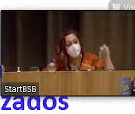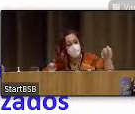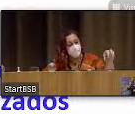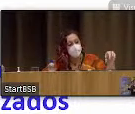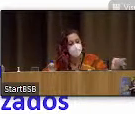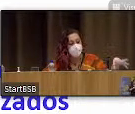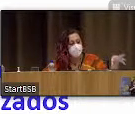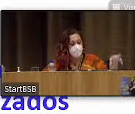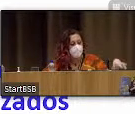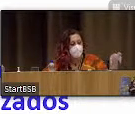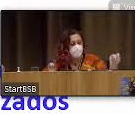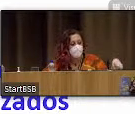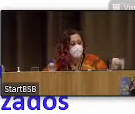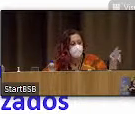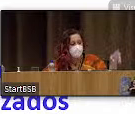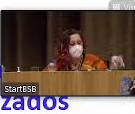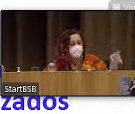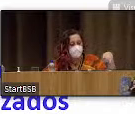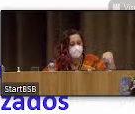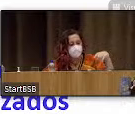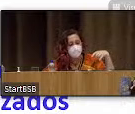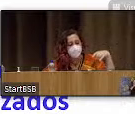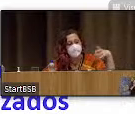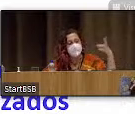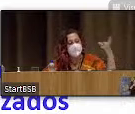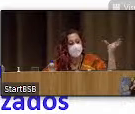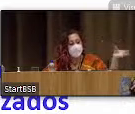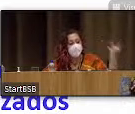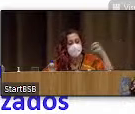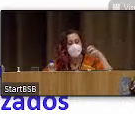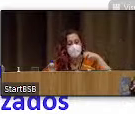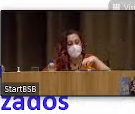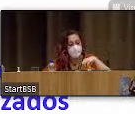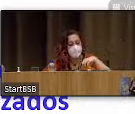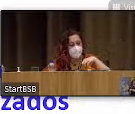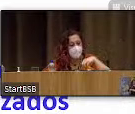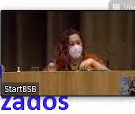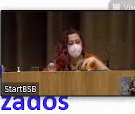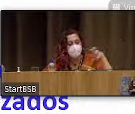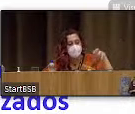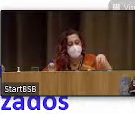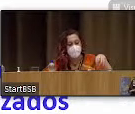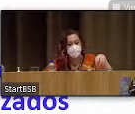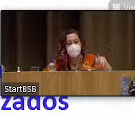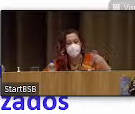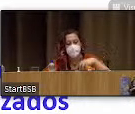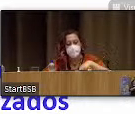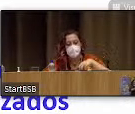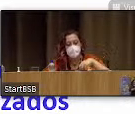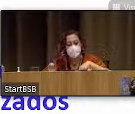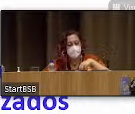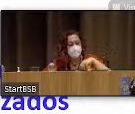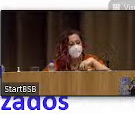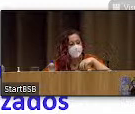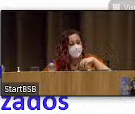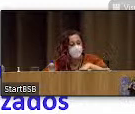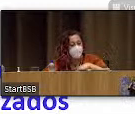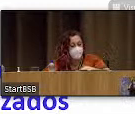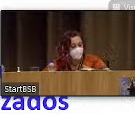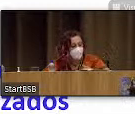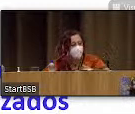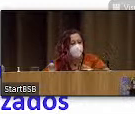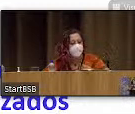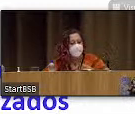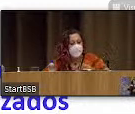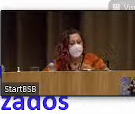for this show, we're going to show you the result of 782 patients that were